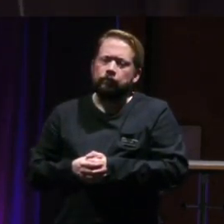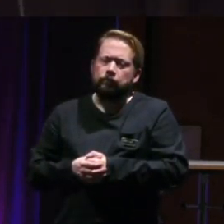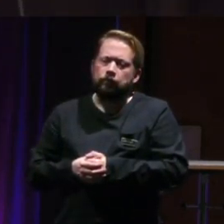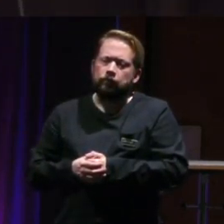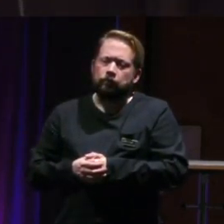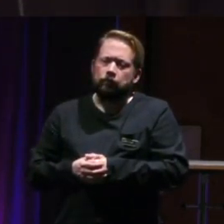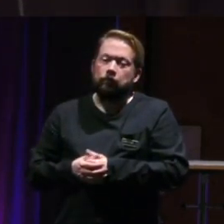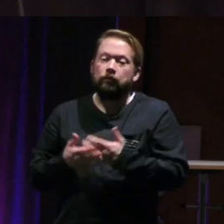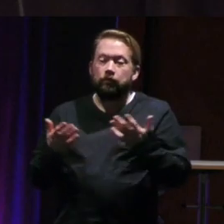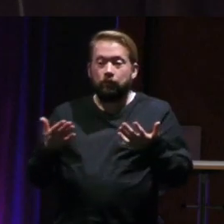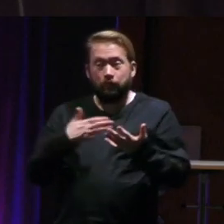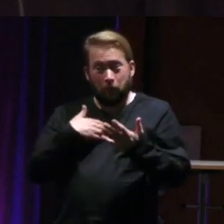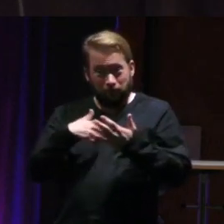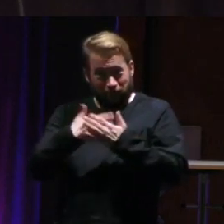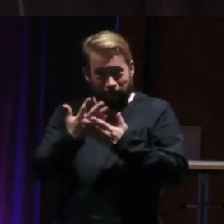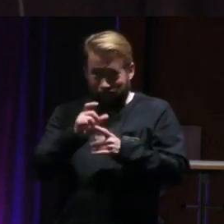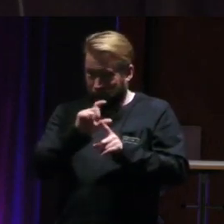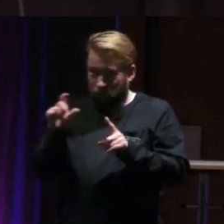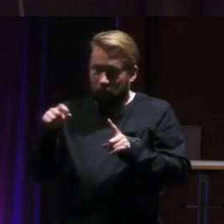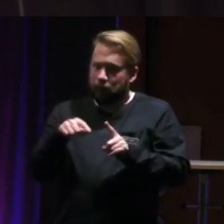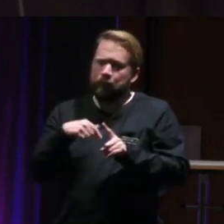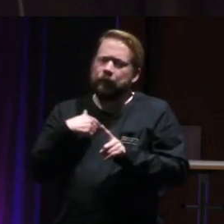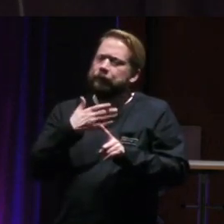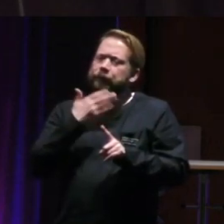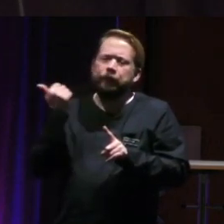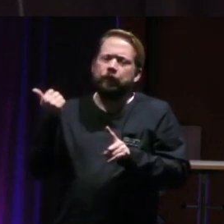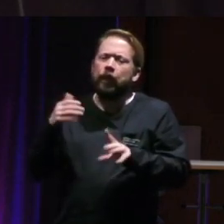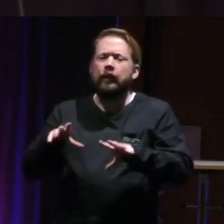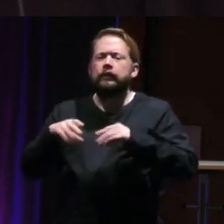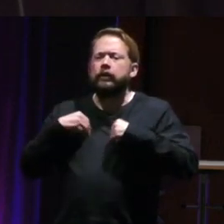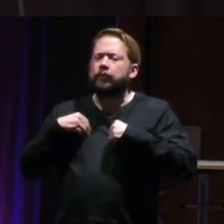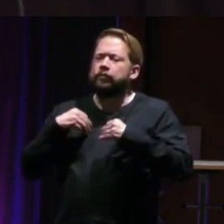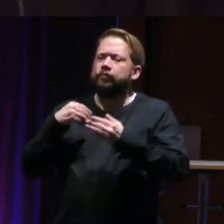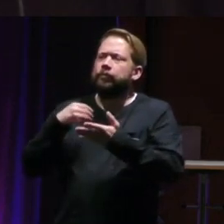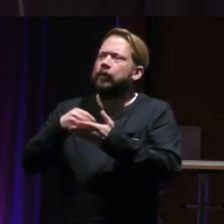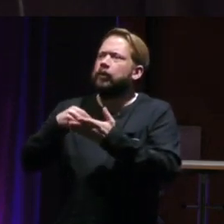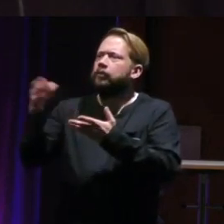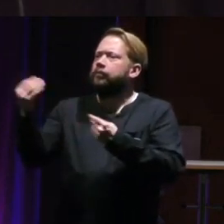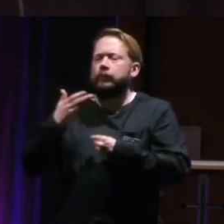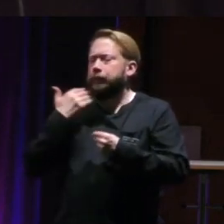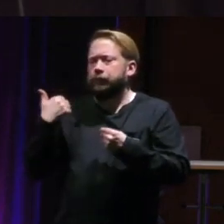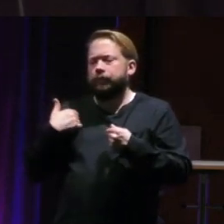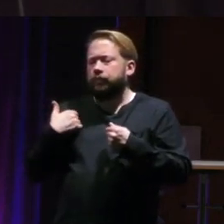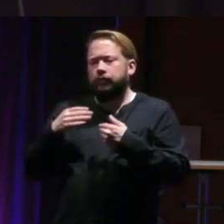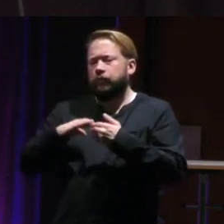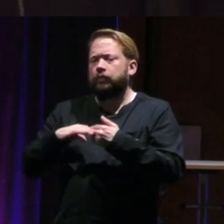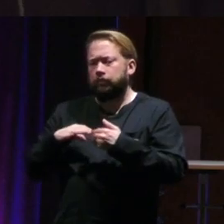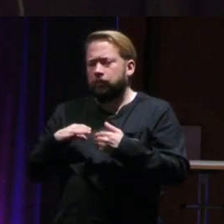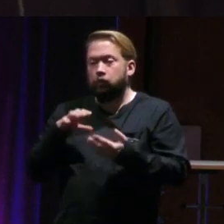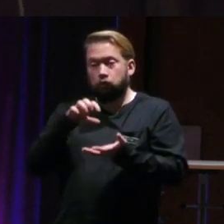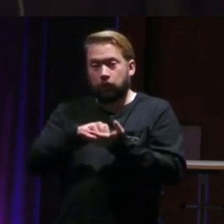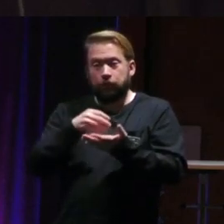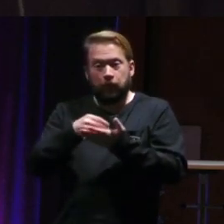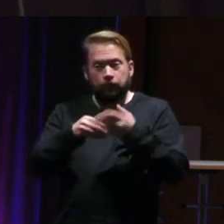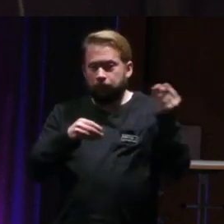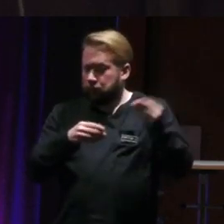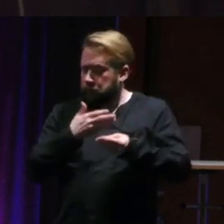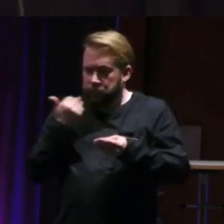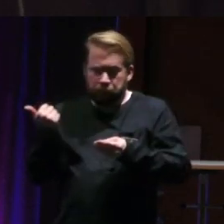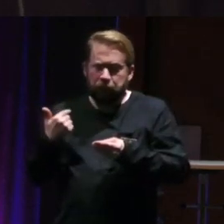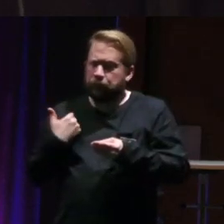not... we never took money from, like, any state fund, no. Never.